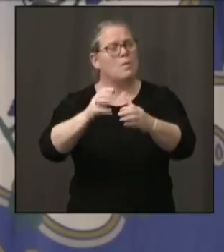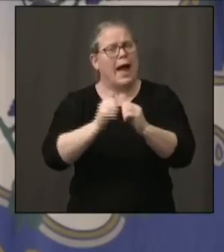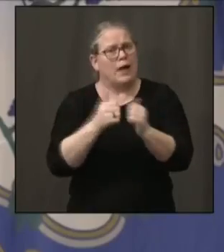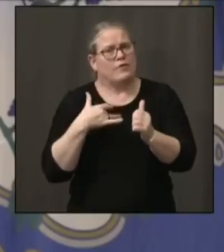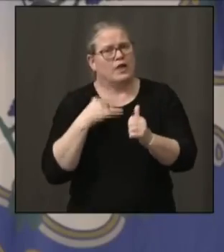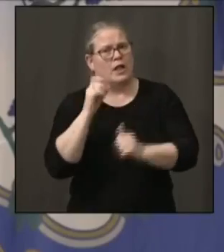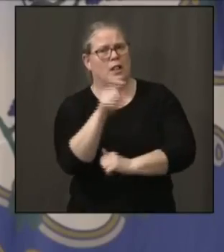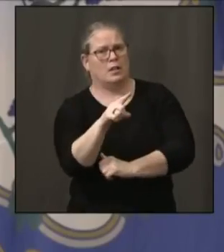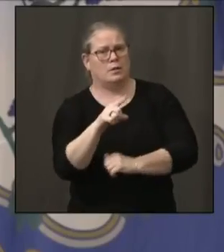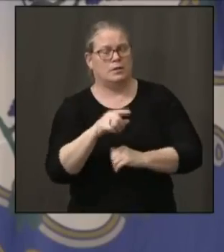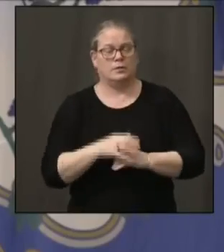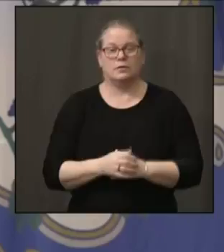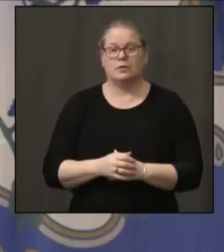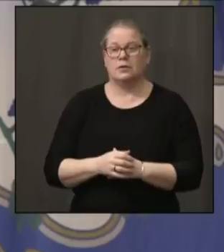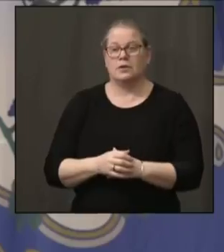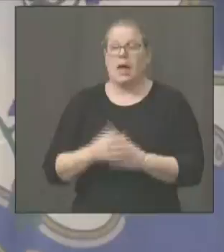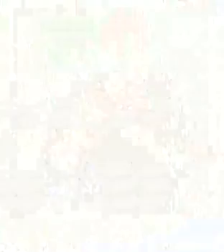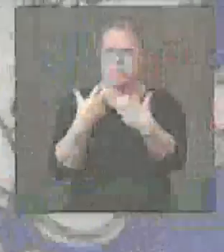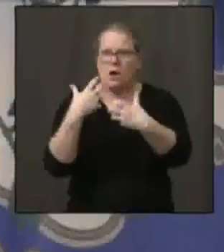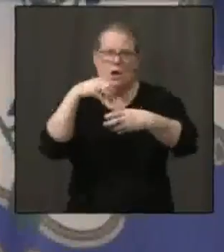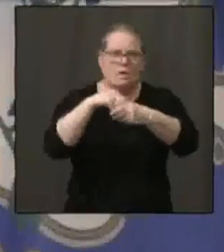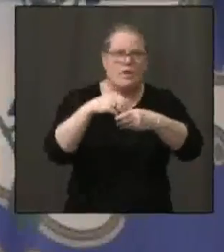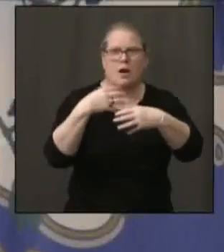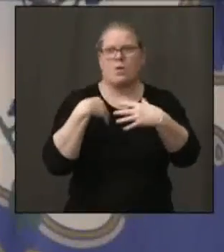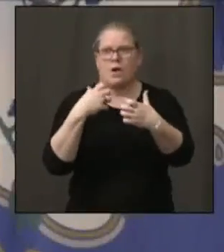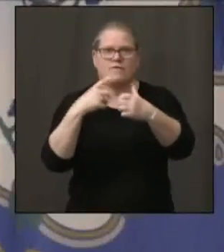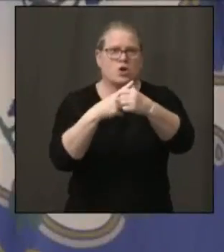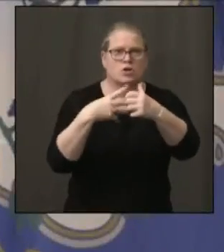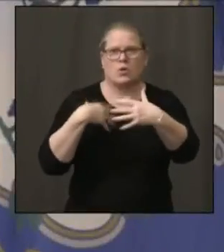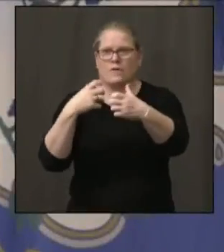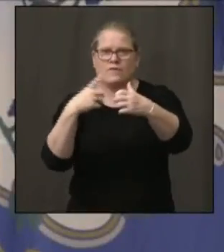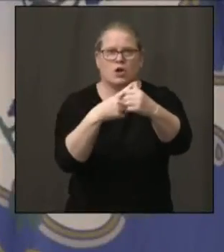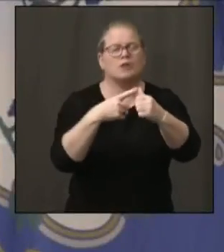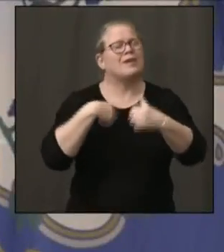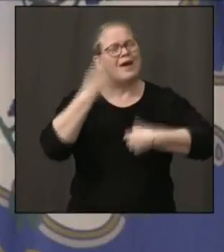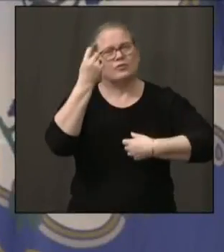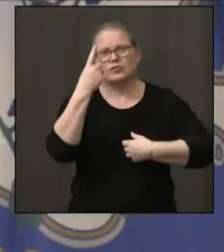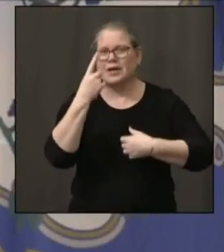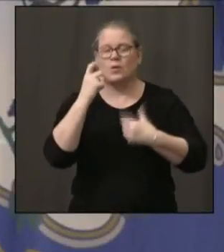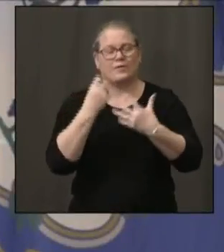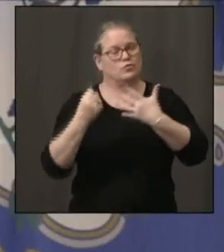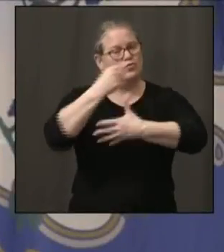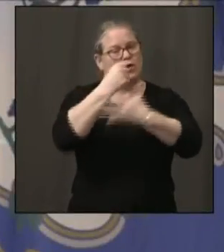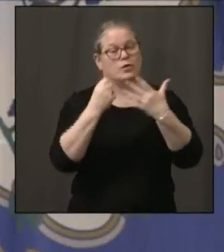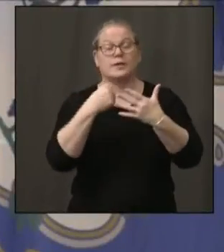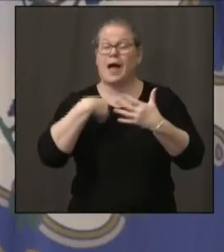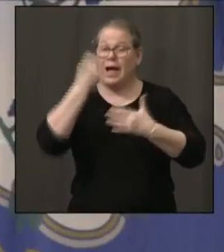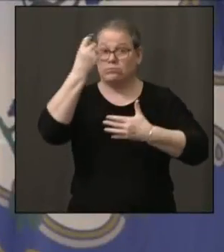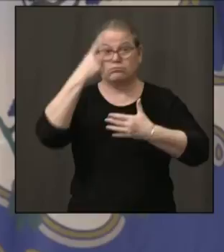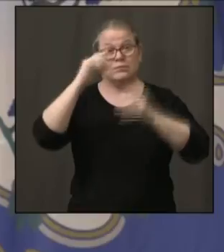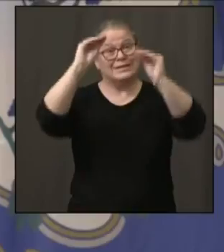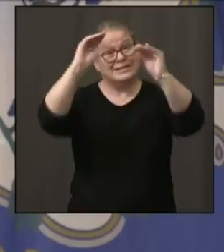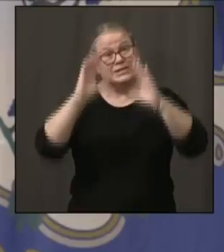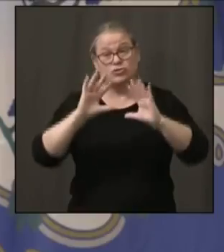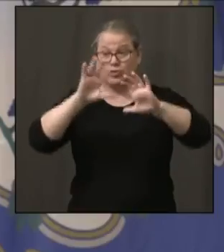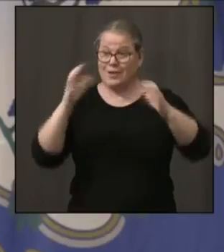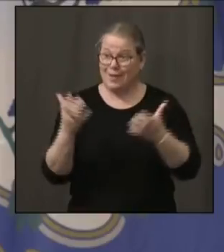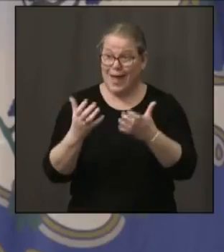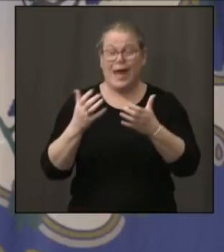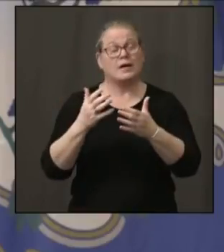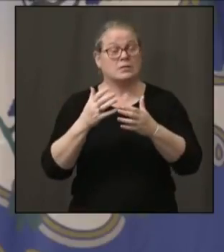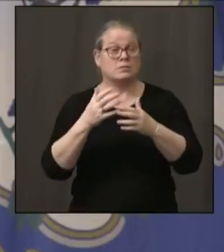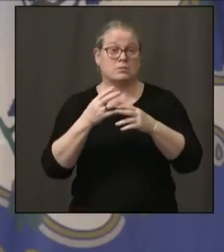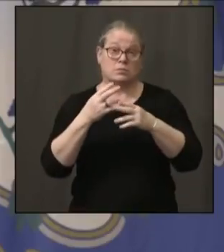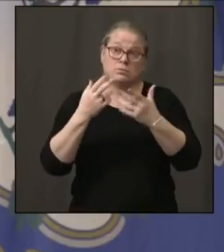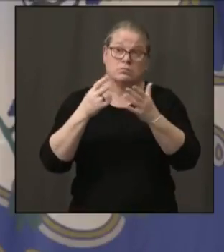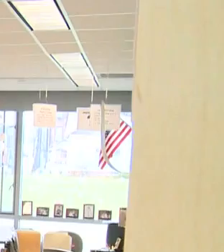Let me just listen for my allocation committee. Teachers in the classroom, they are frontline essential workers, so I can understand